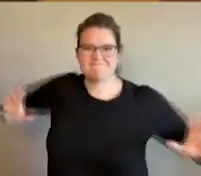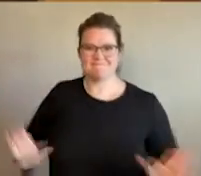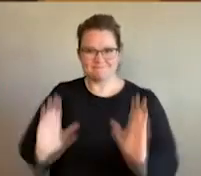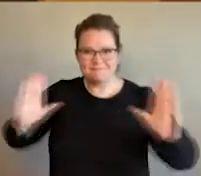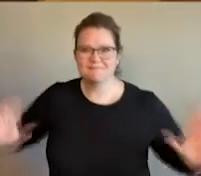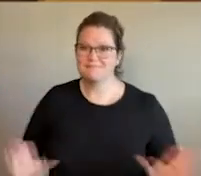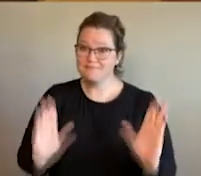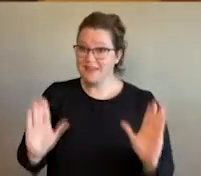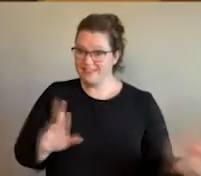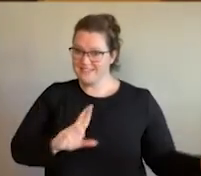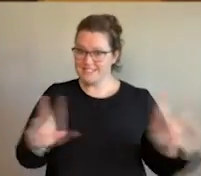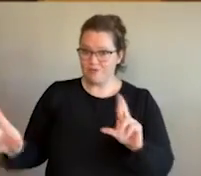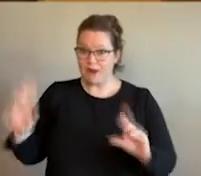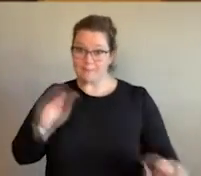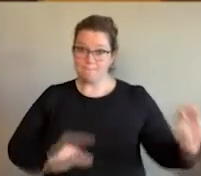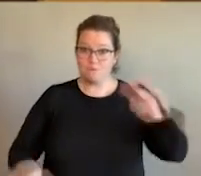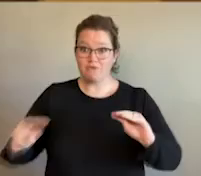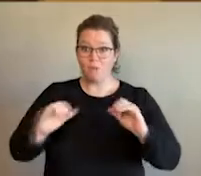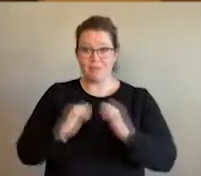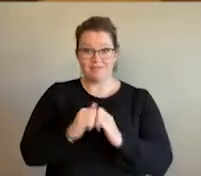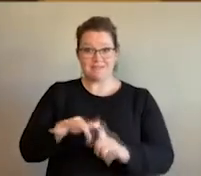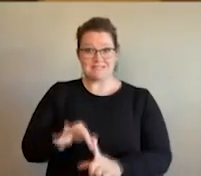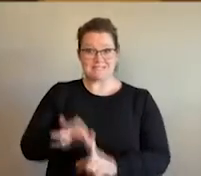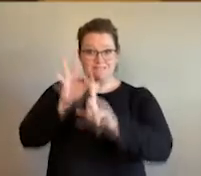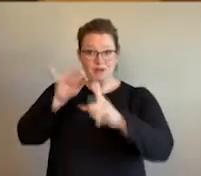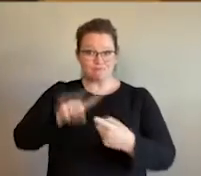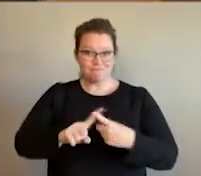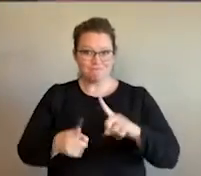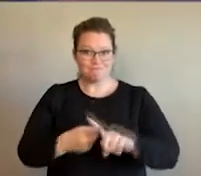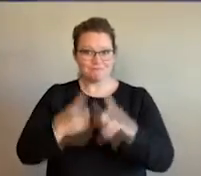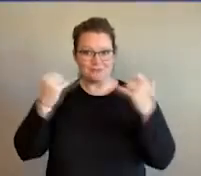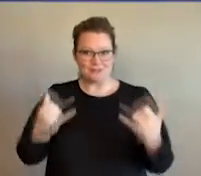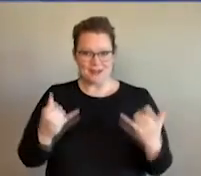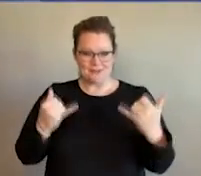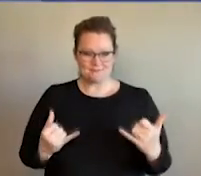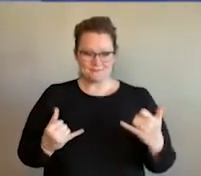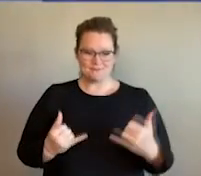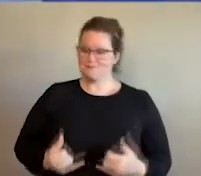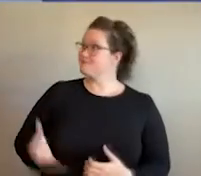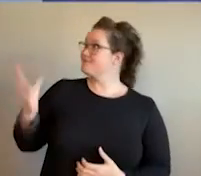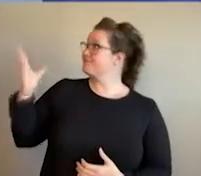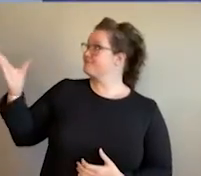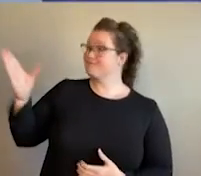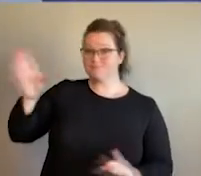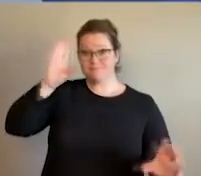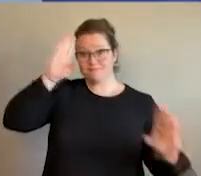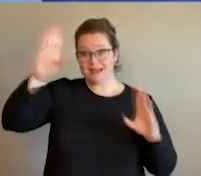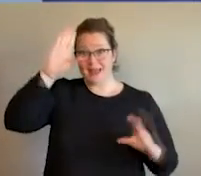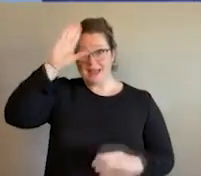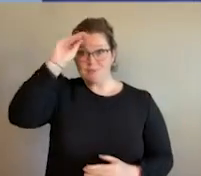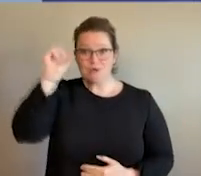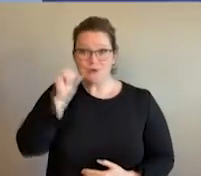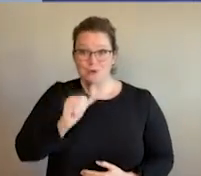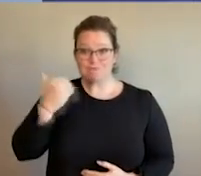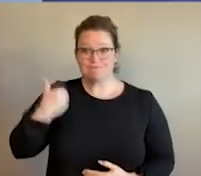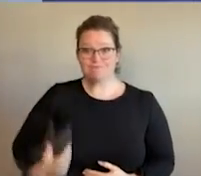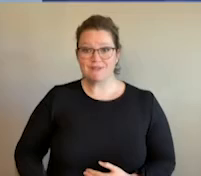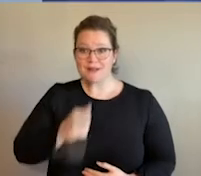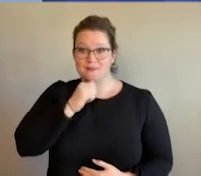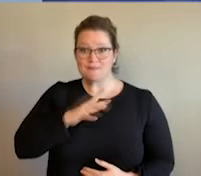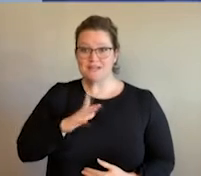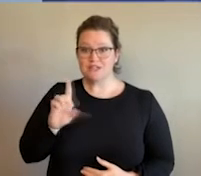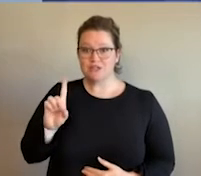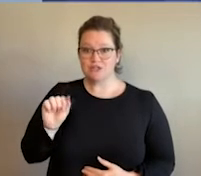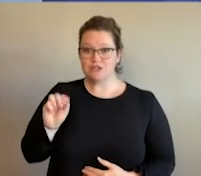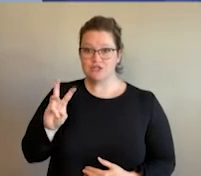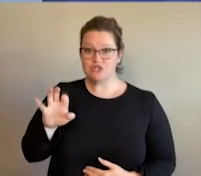going. Let's get ready to move with our special guest today. Hey boys and girls, this is Miss Dawson from Aiden